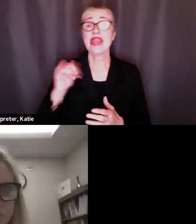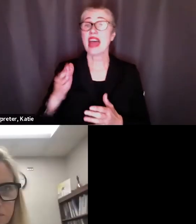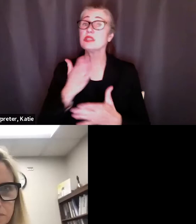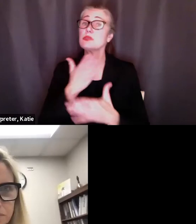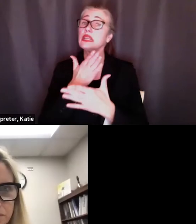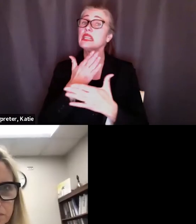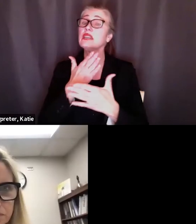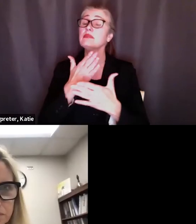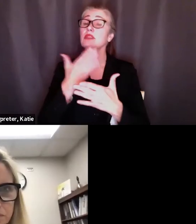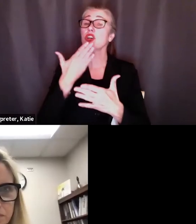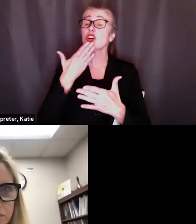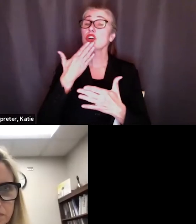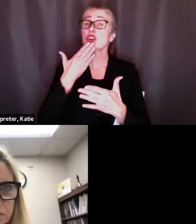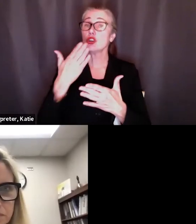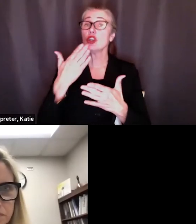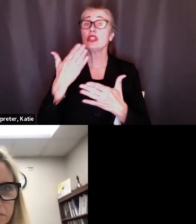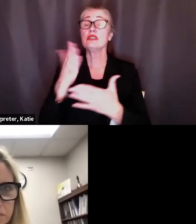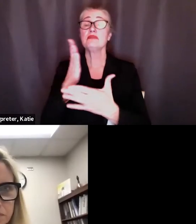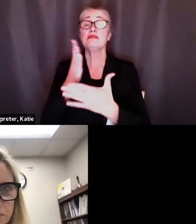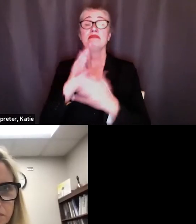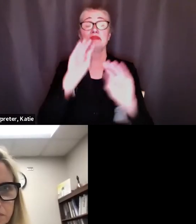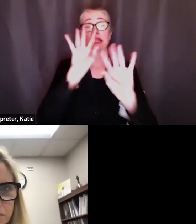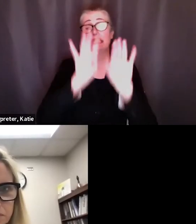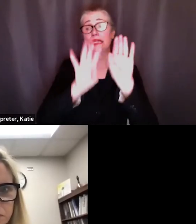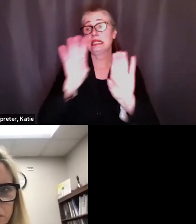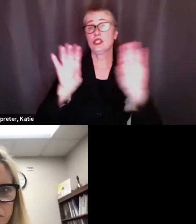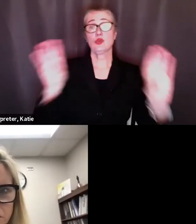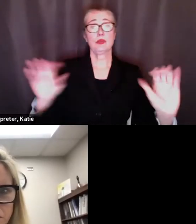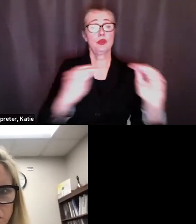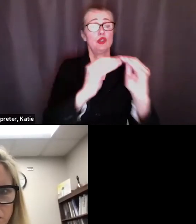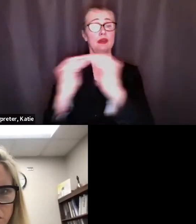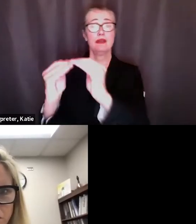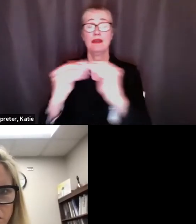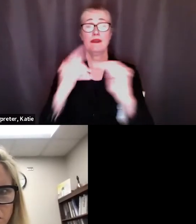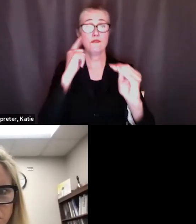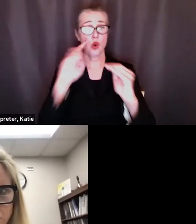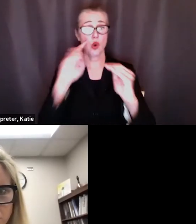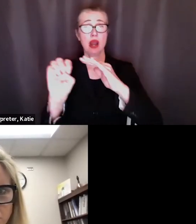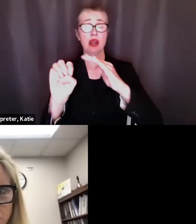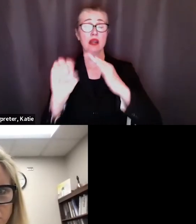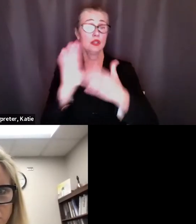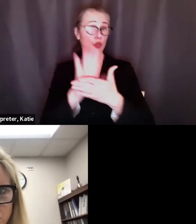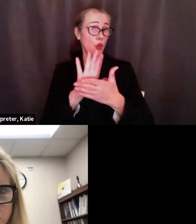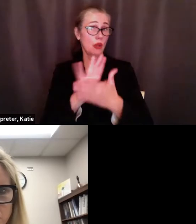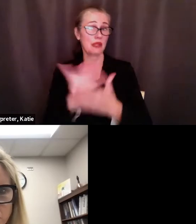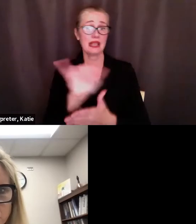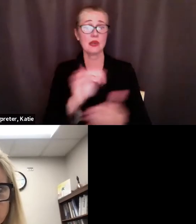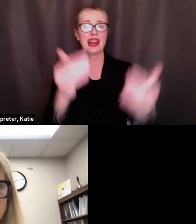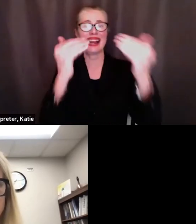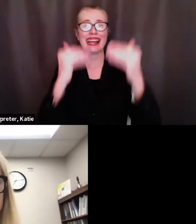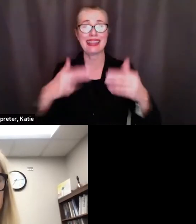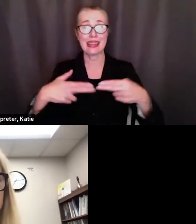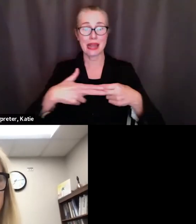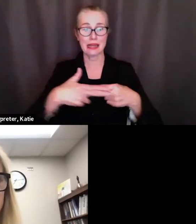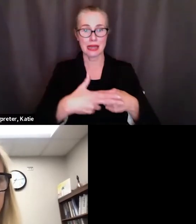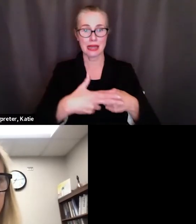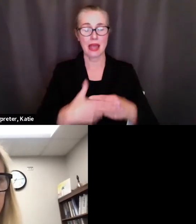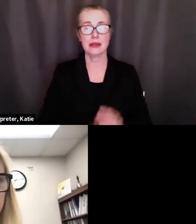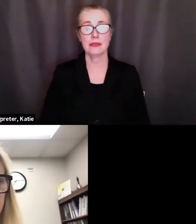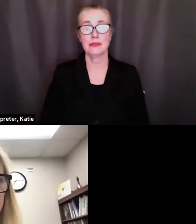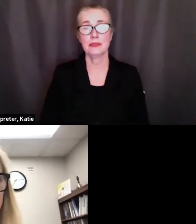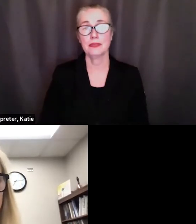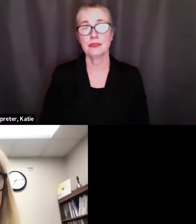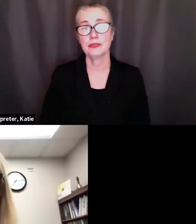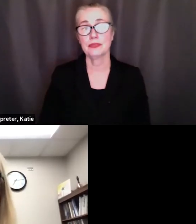for number two so next slide please i'm gonna go through just a